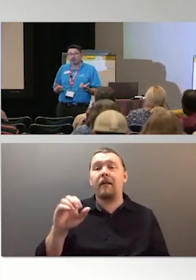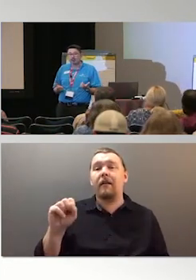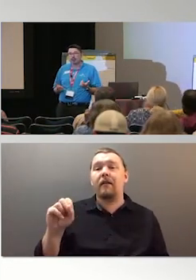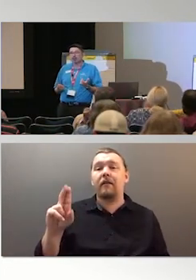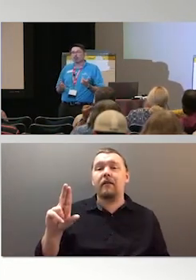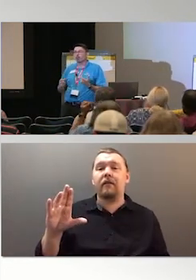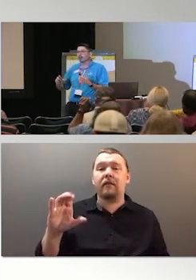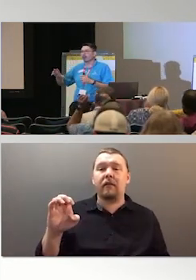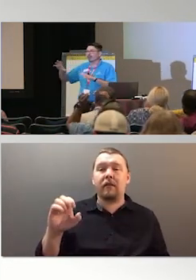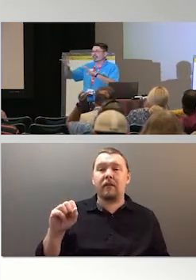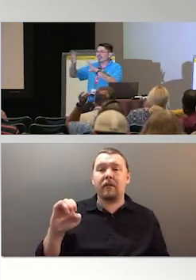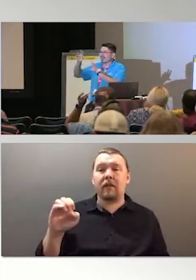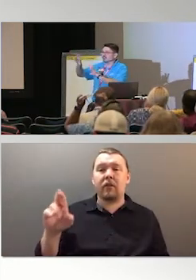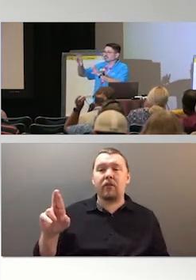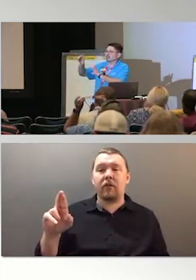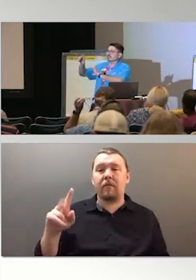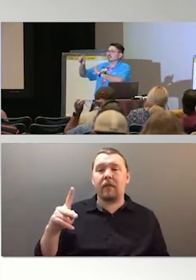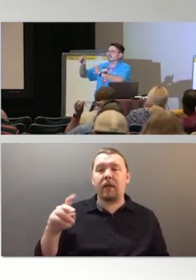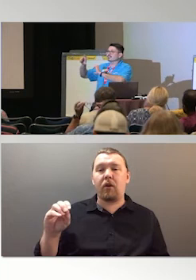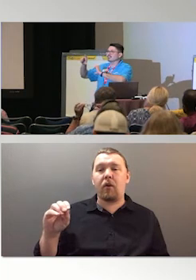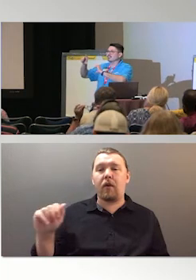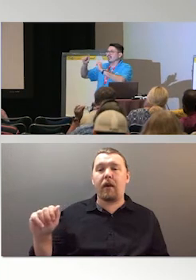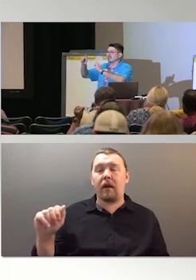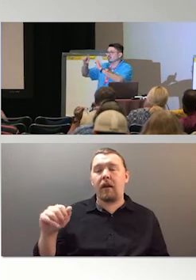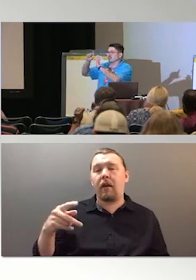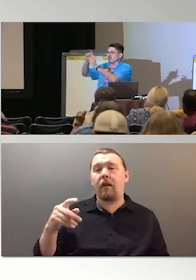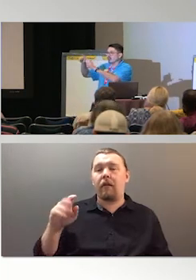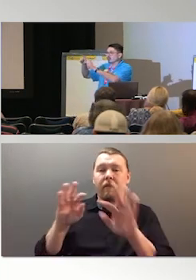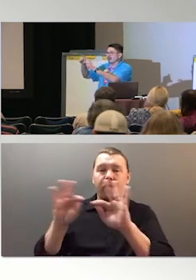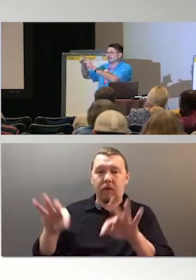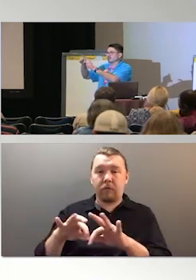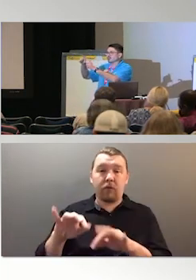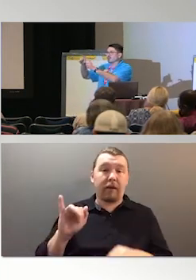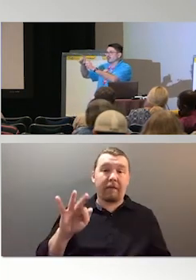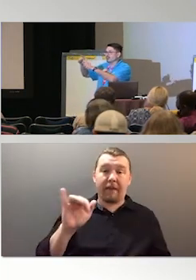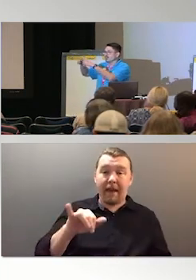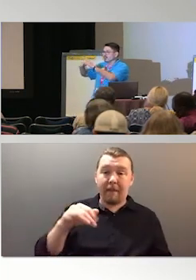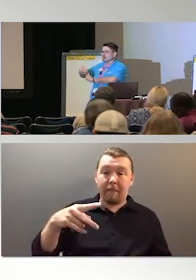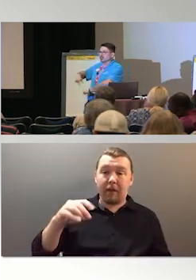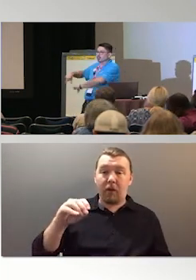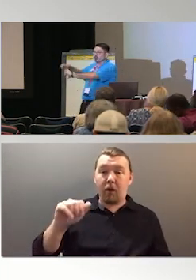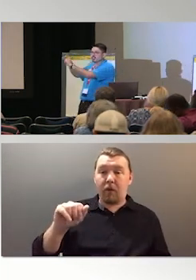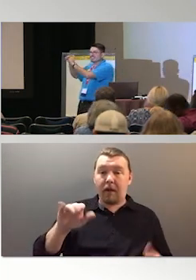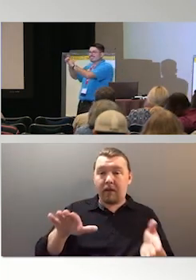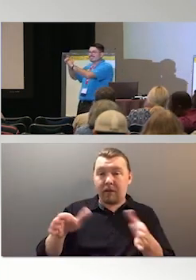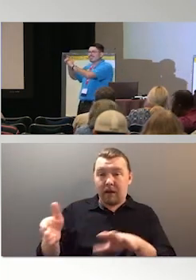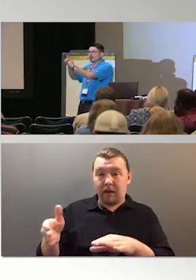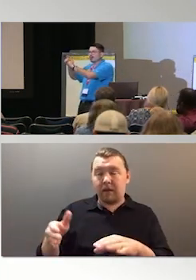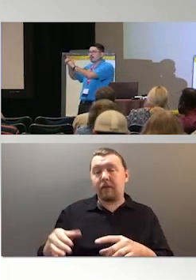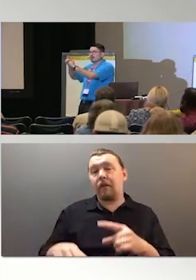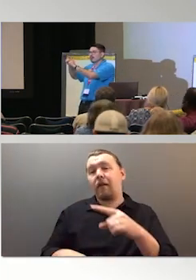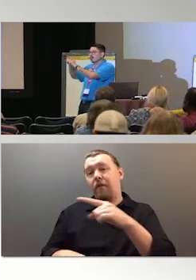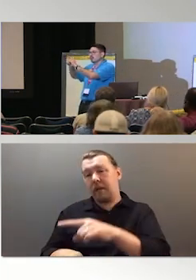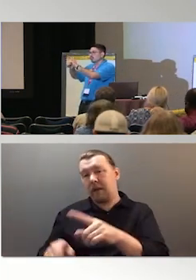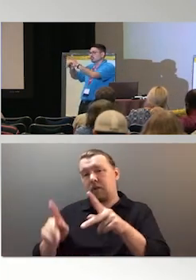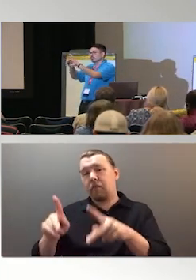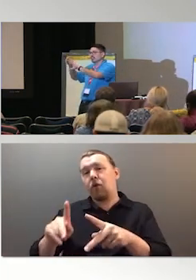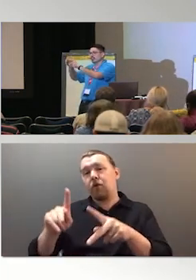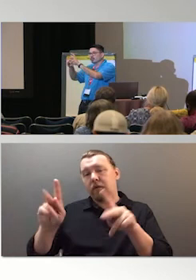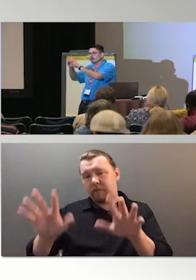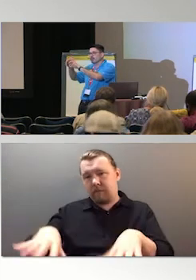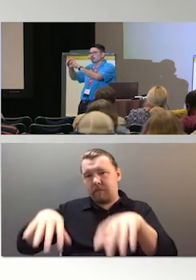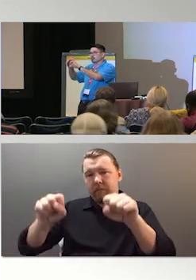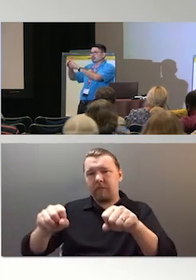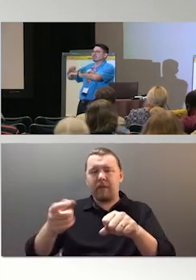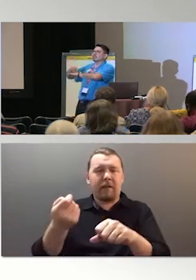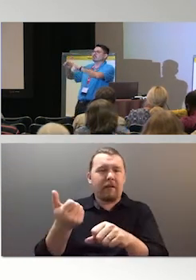form where it allows somebody that says, hey, if this POA passes away, this other person can step up. There's just a little